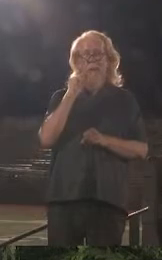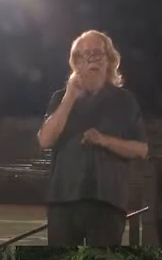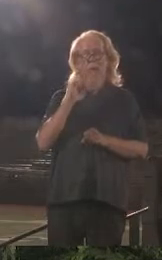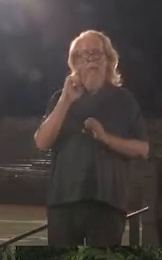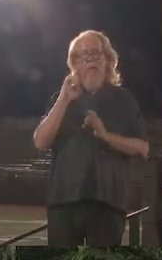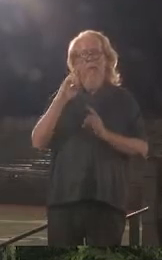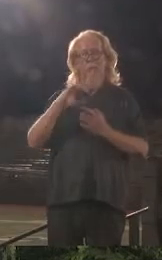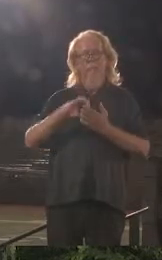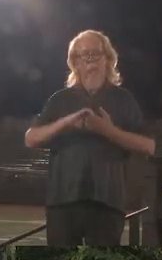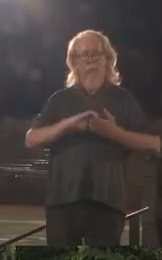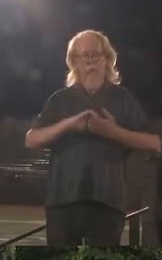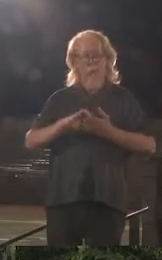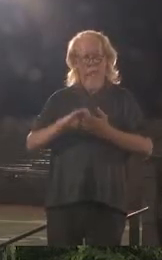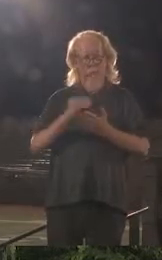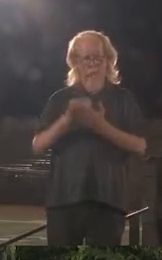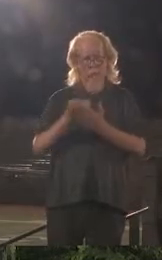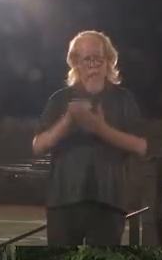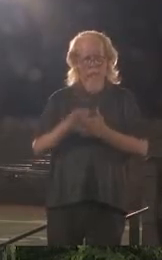Partnership Scholarship.